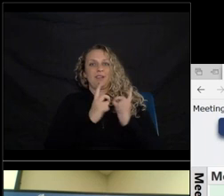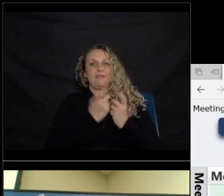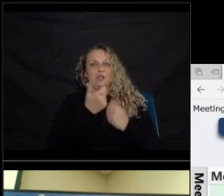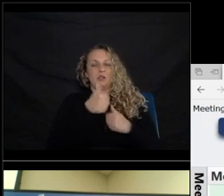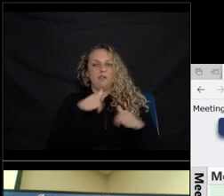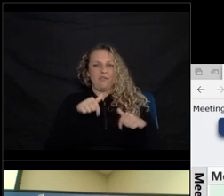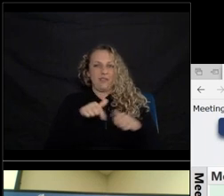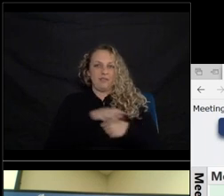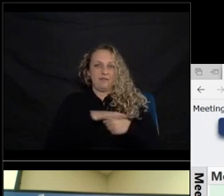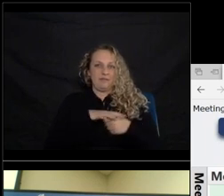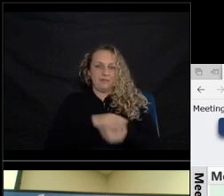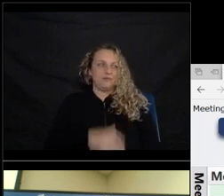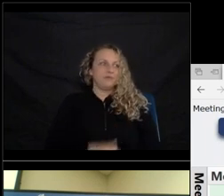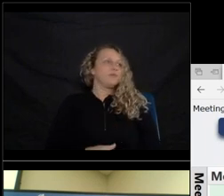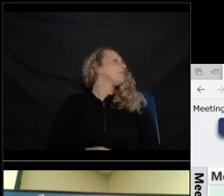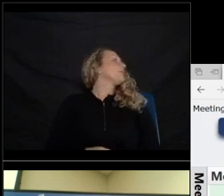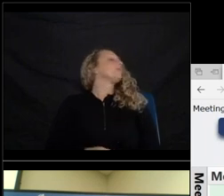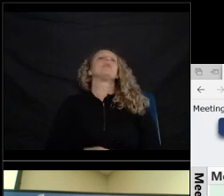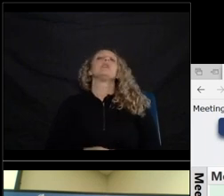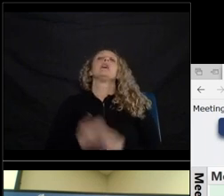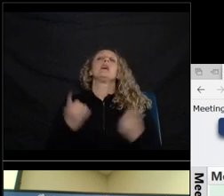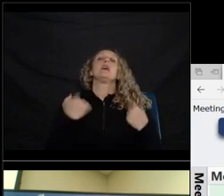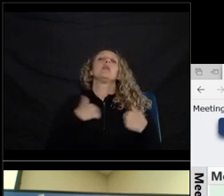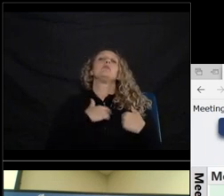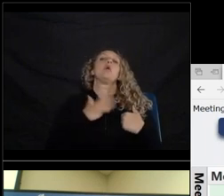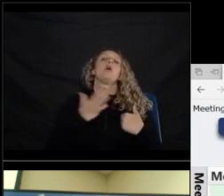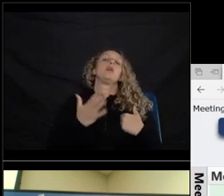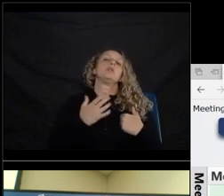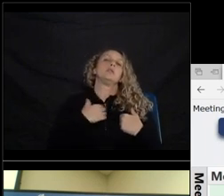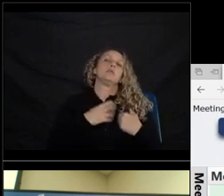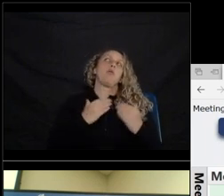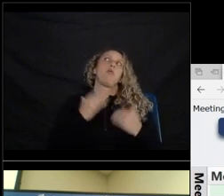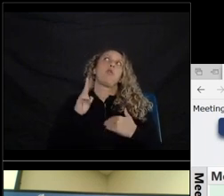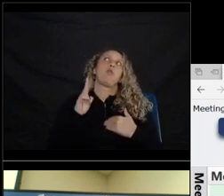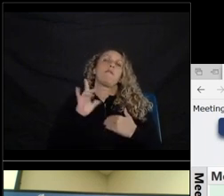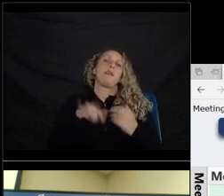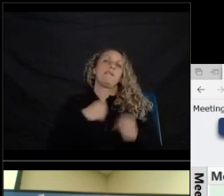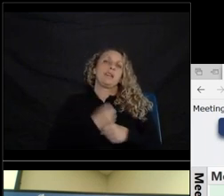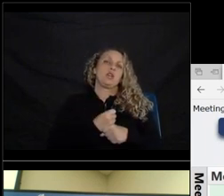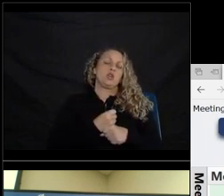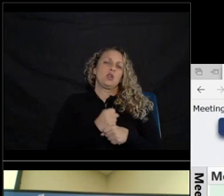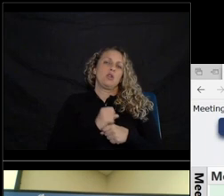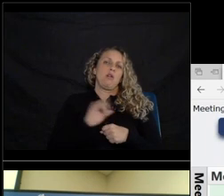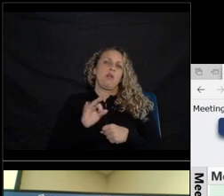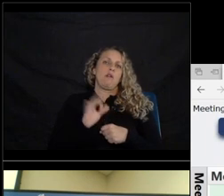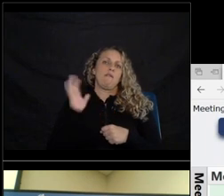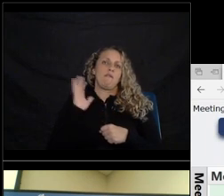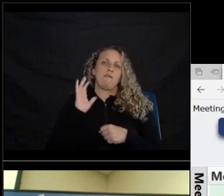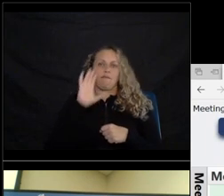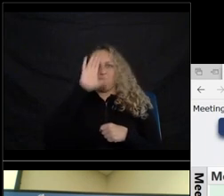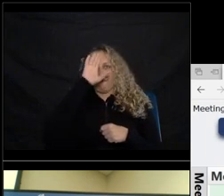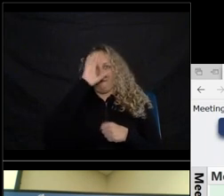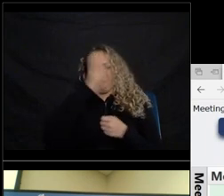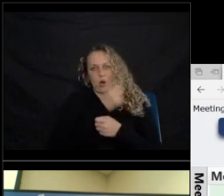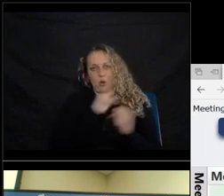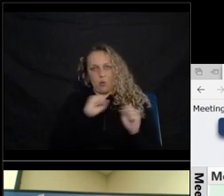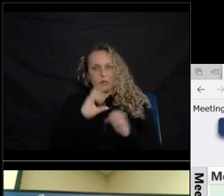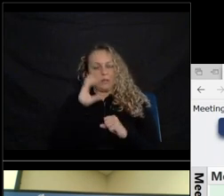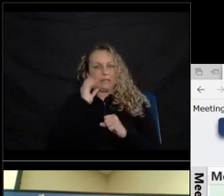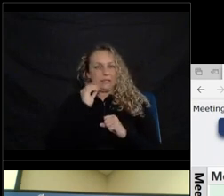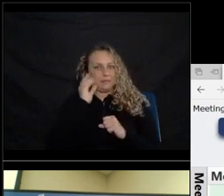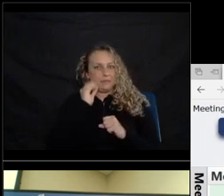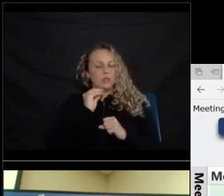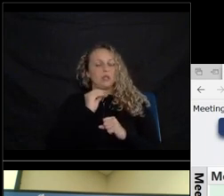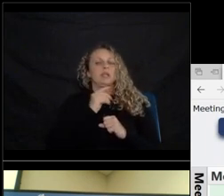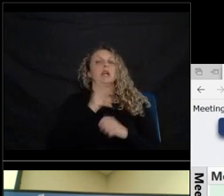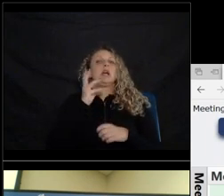department. He comes to us with over 35 years of fire rescue service experience,